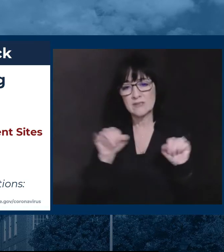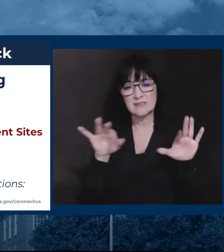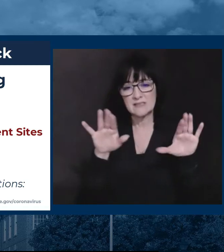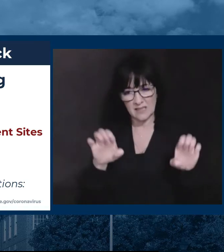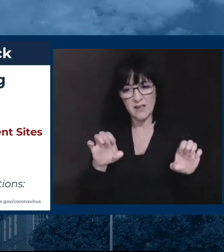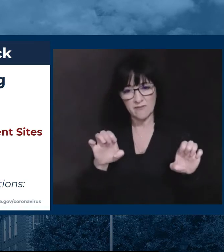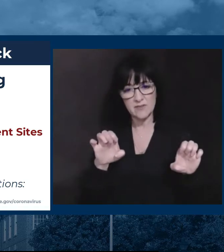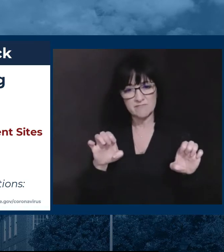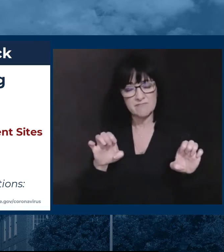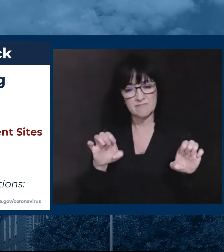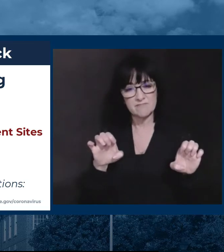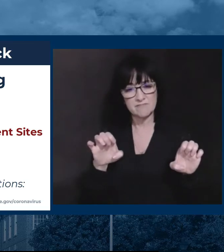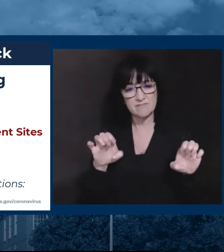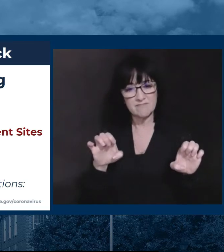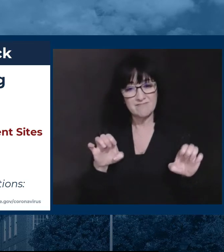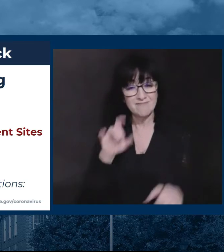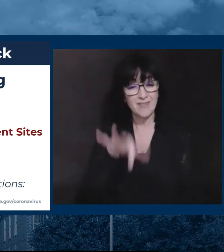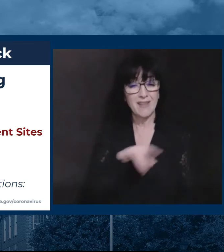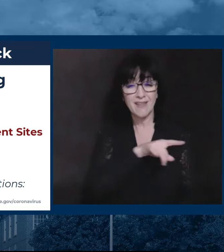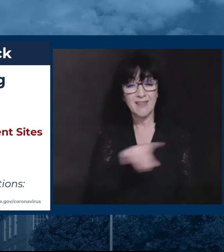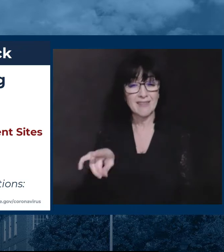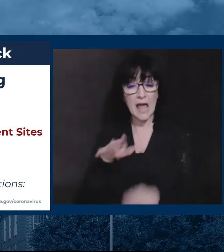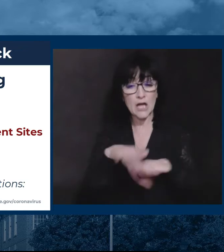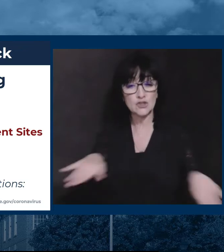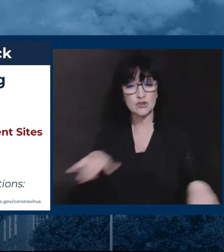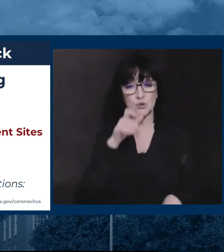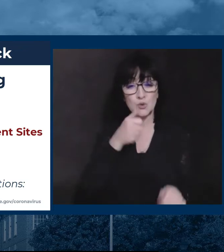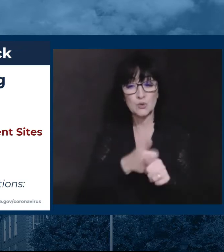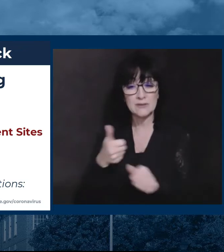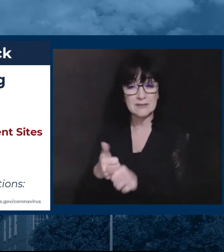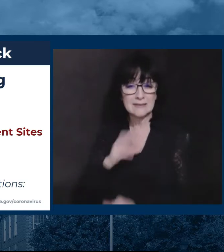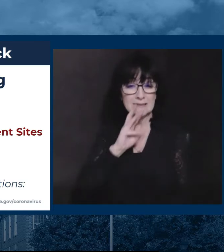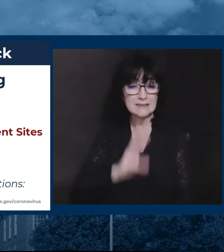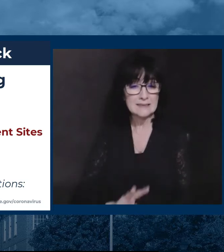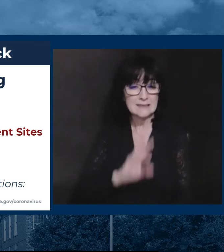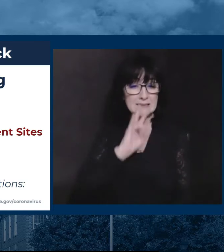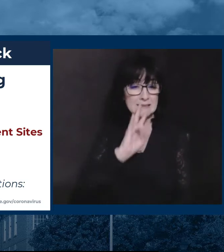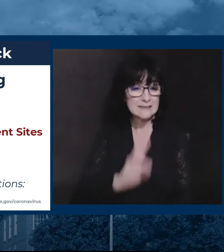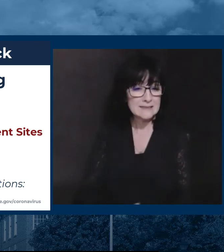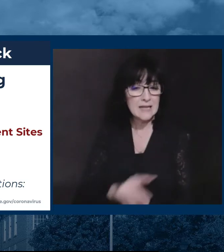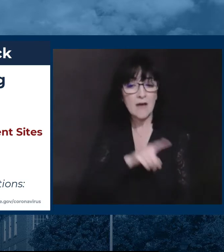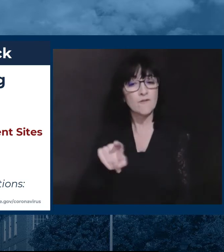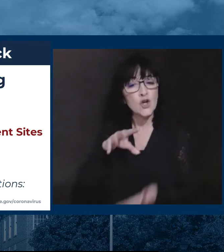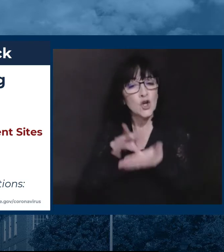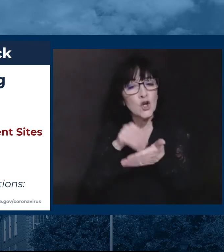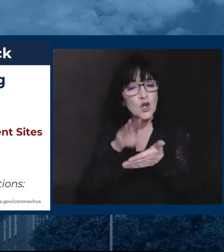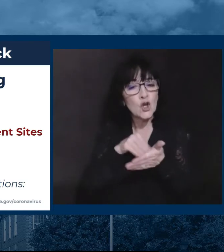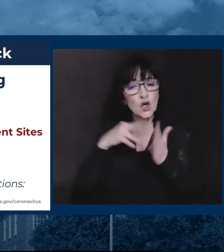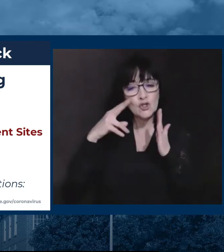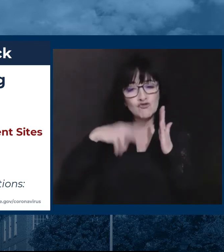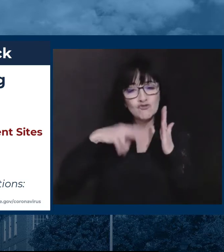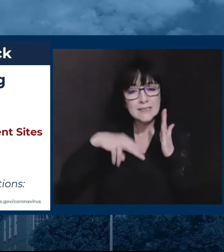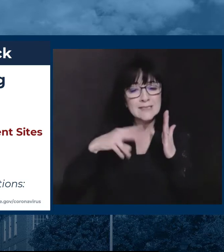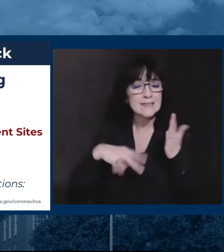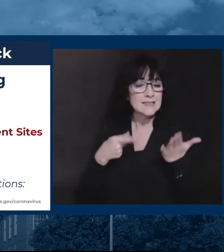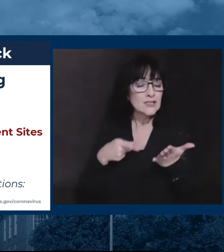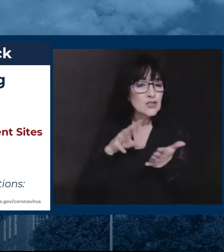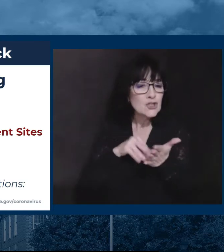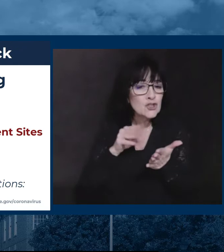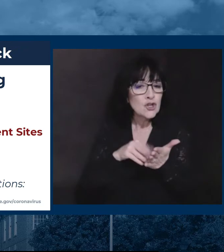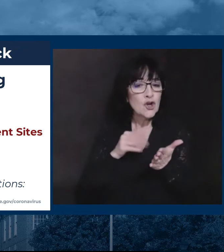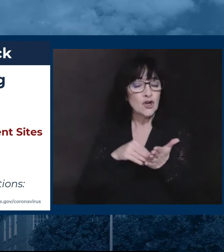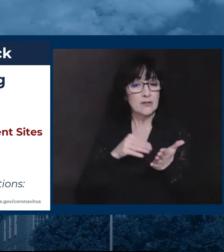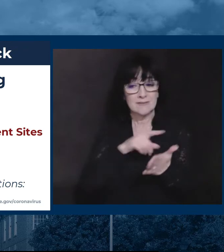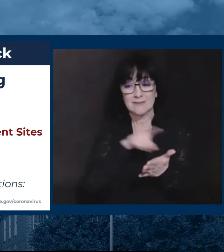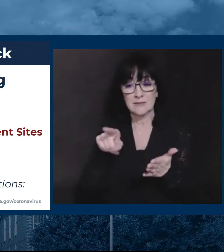about 6 and 7-year-olds that are learning how to read, that just have been missing that, preschool children, those children with